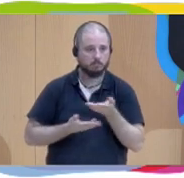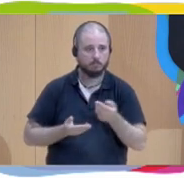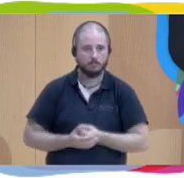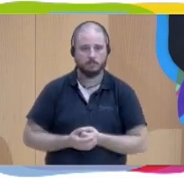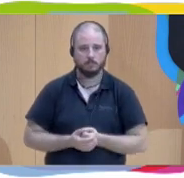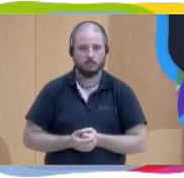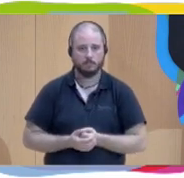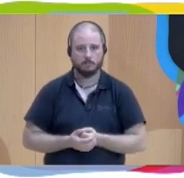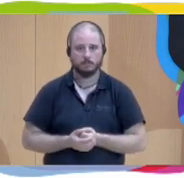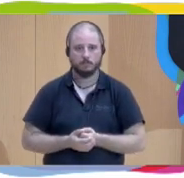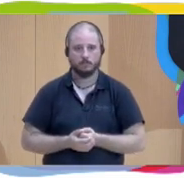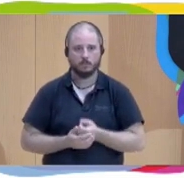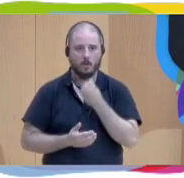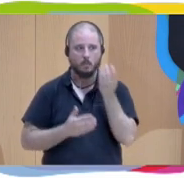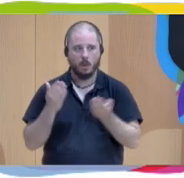Buenos días.